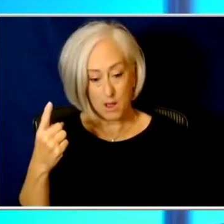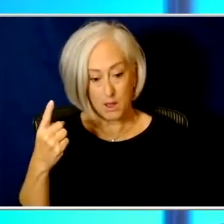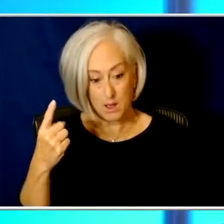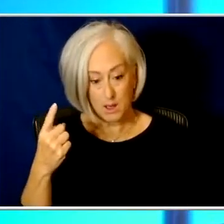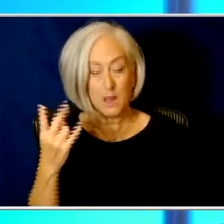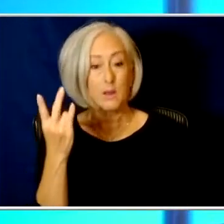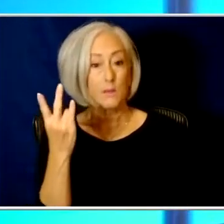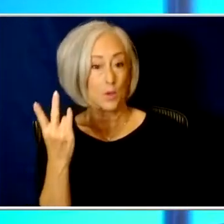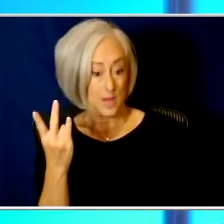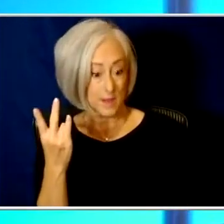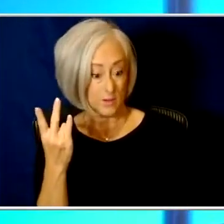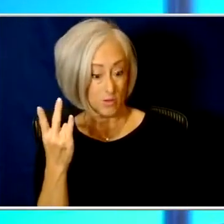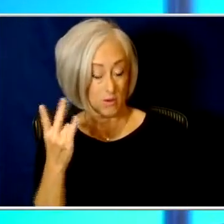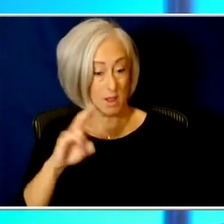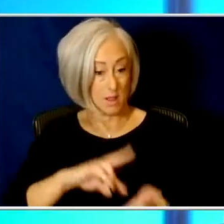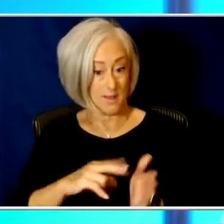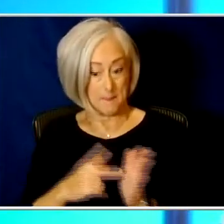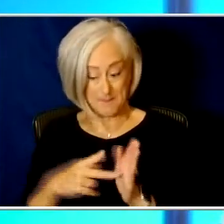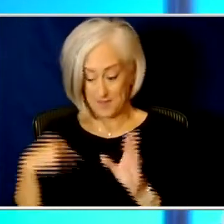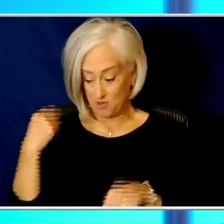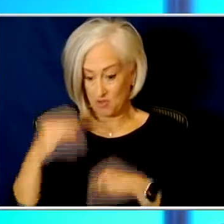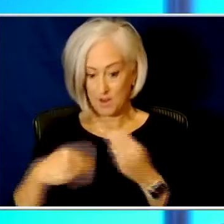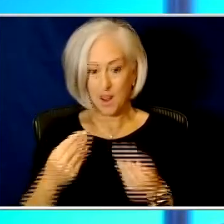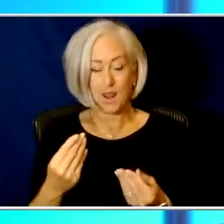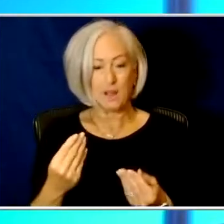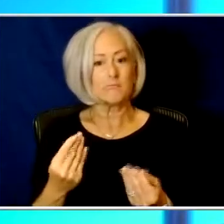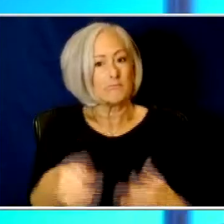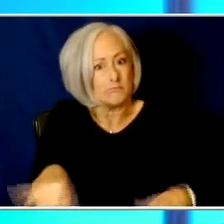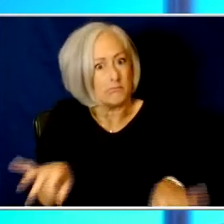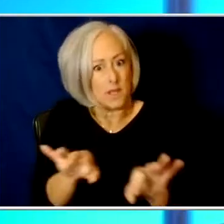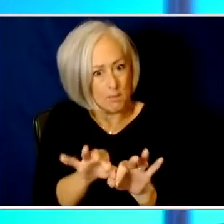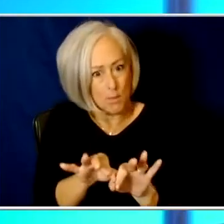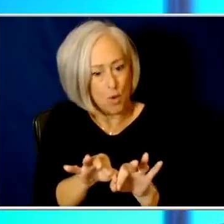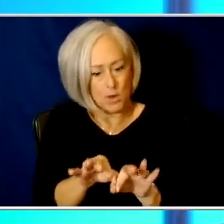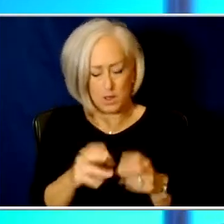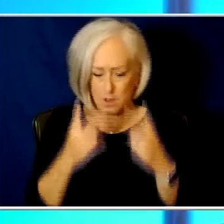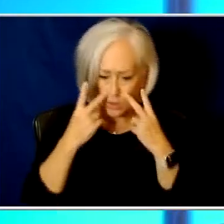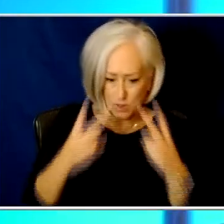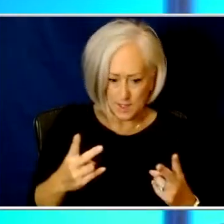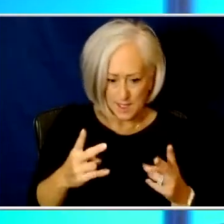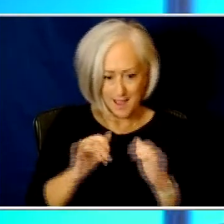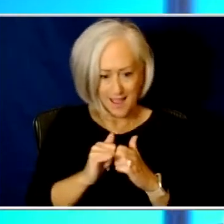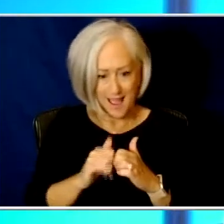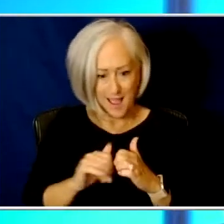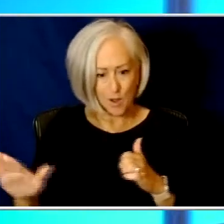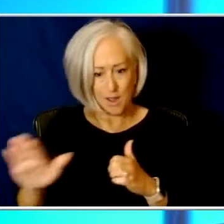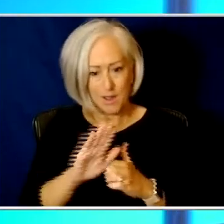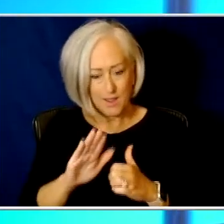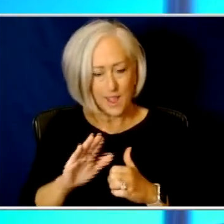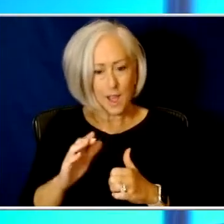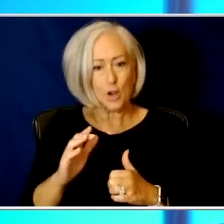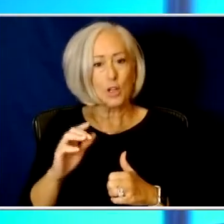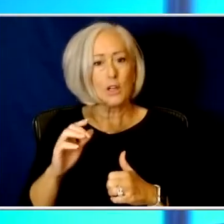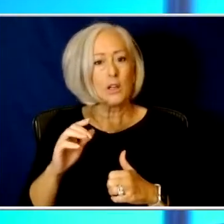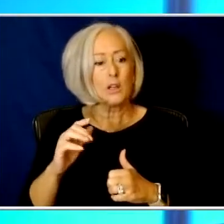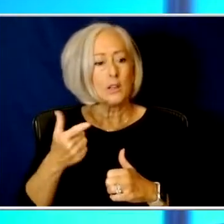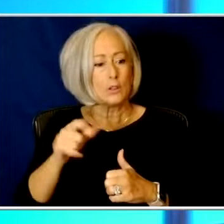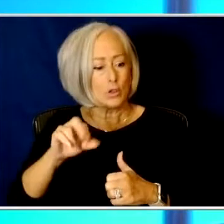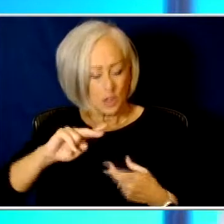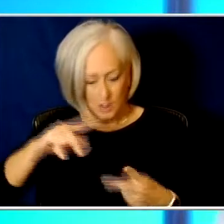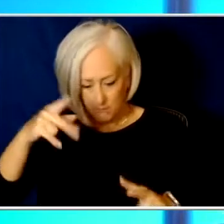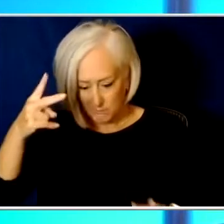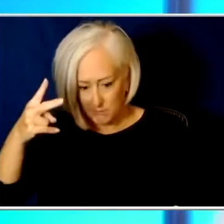how these genes, how they are regulated or dysregulated in the tumor is also important. And how does that